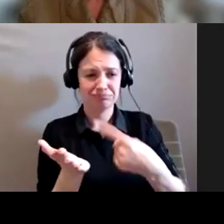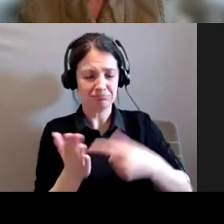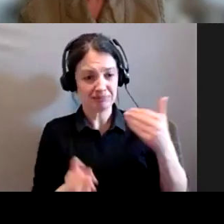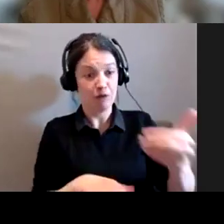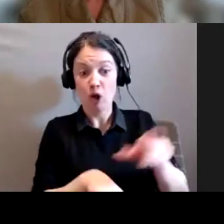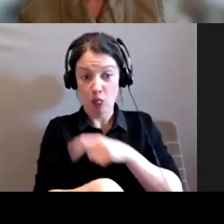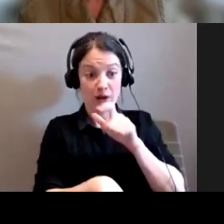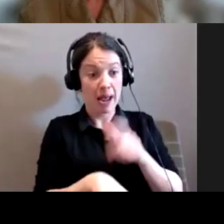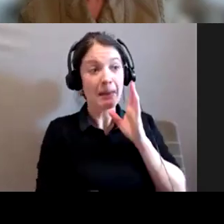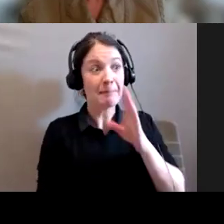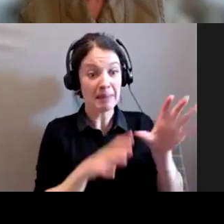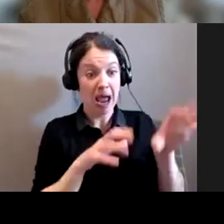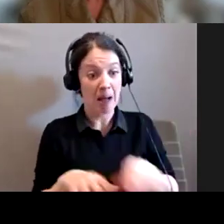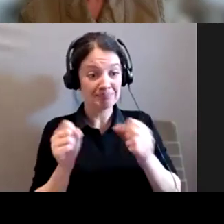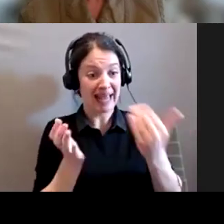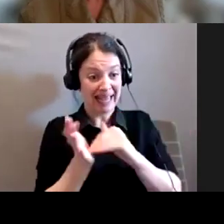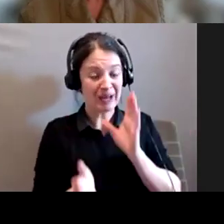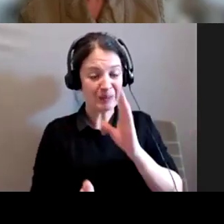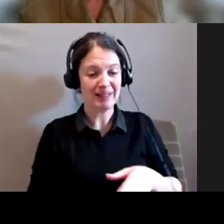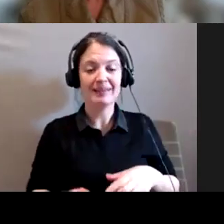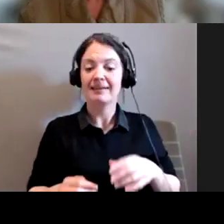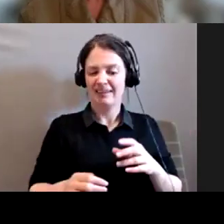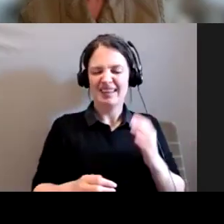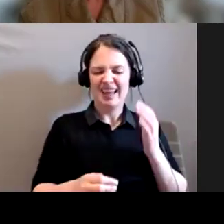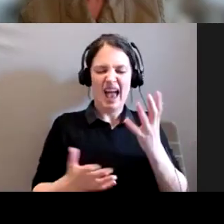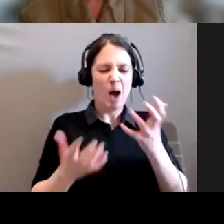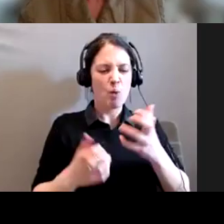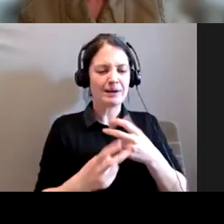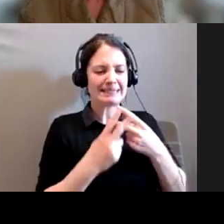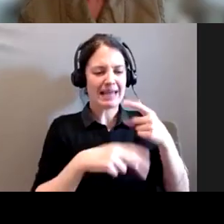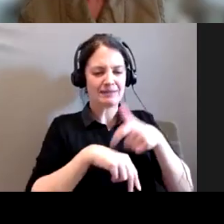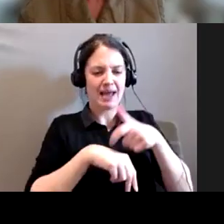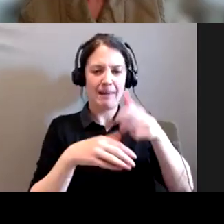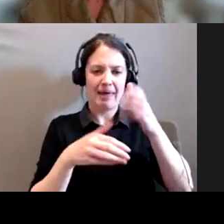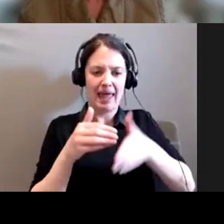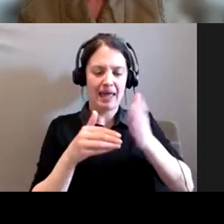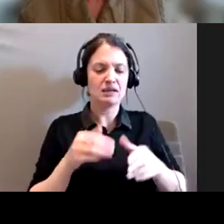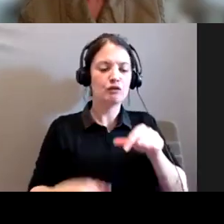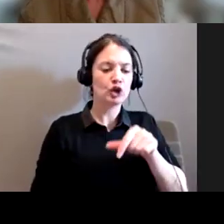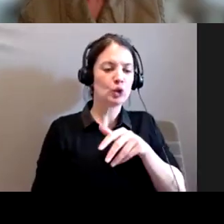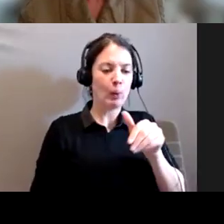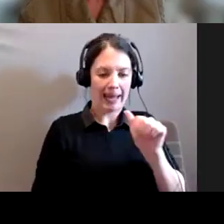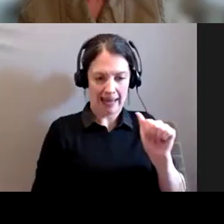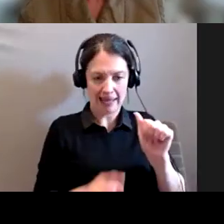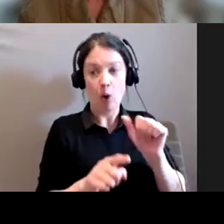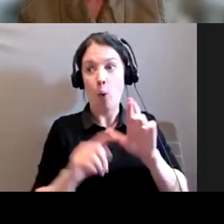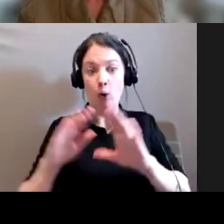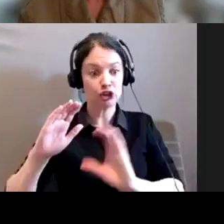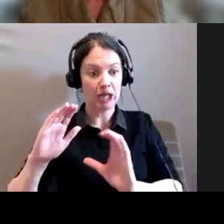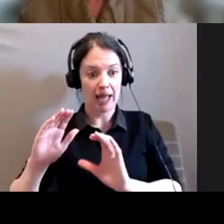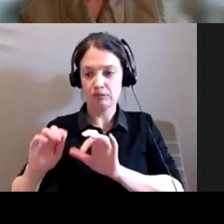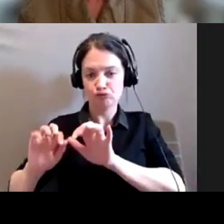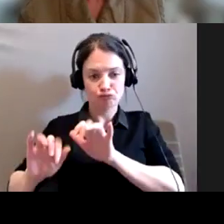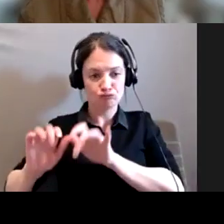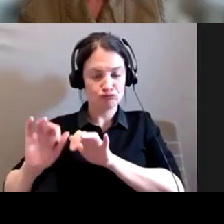will. I did encourage people to ask their questions in the chat box ahead of time. We even received